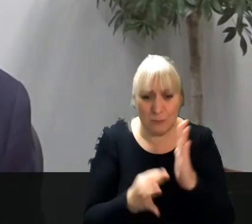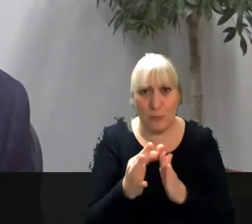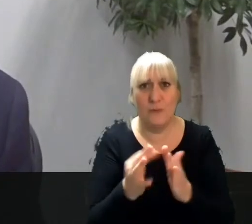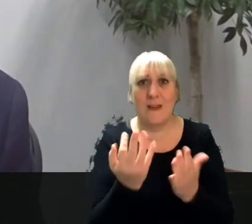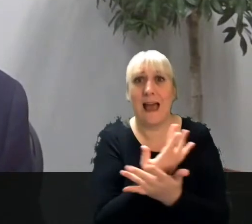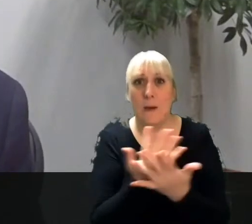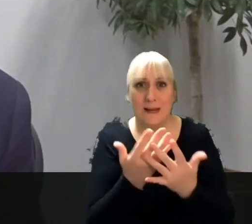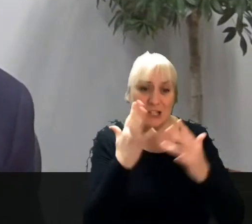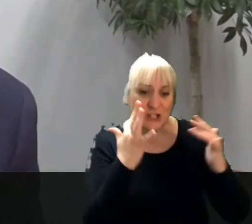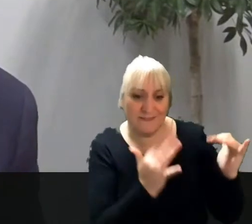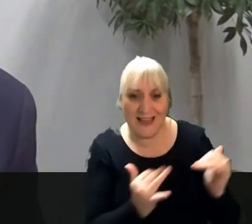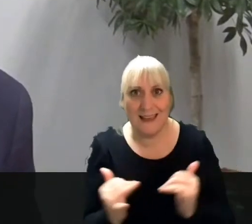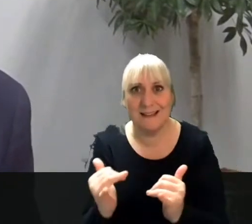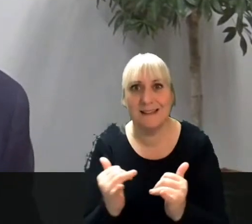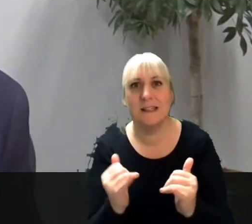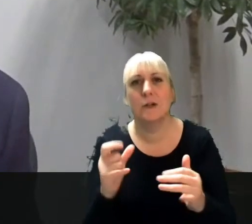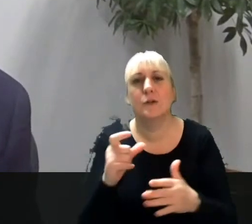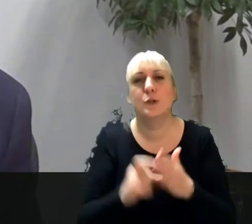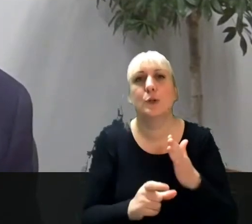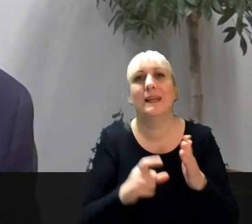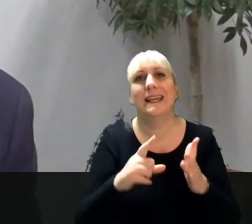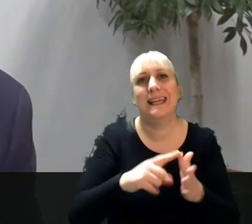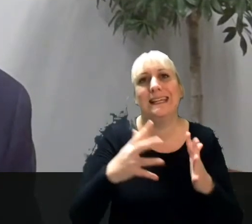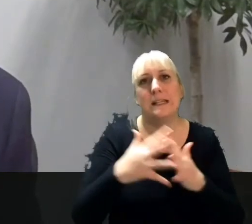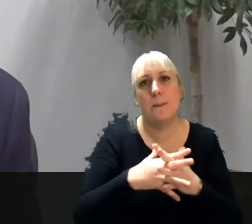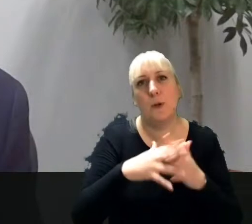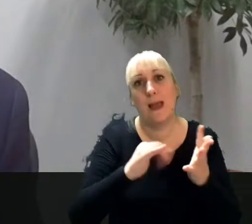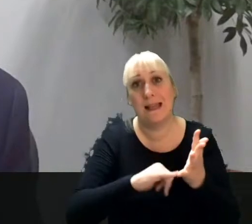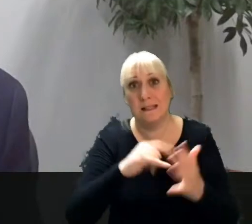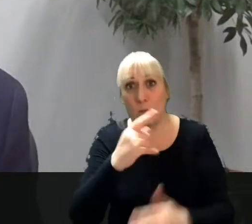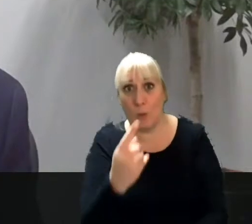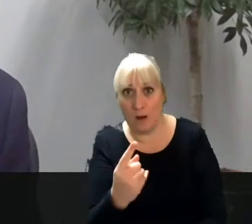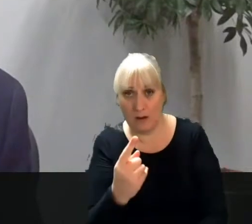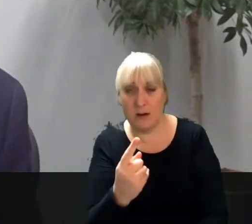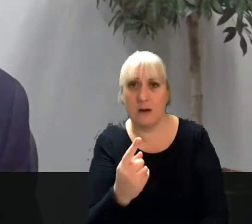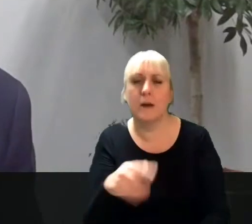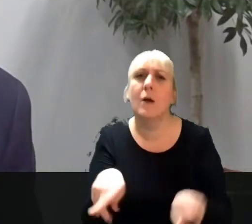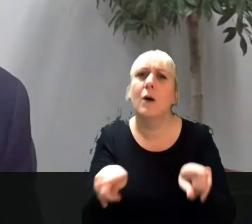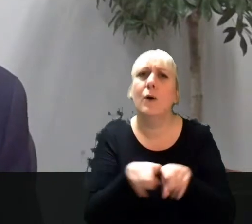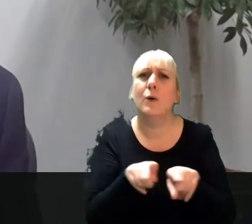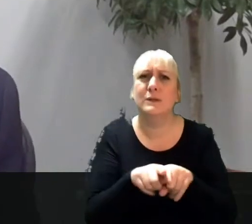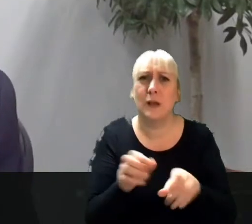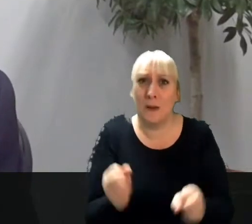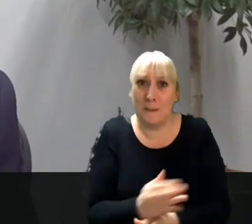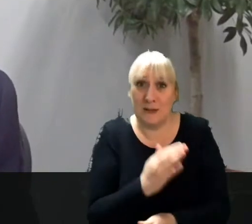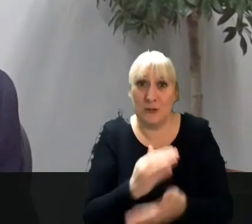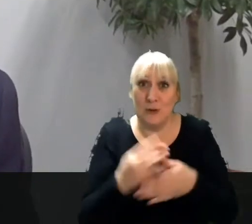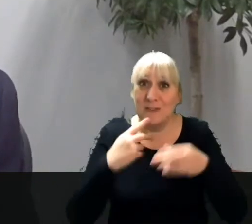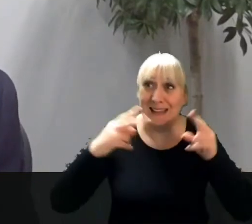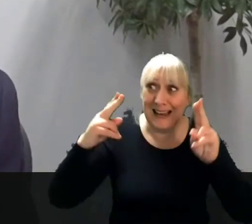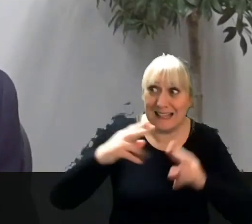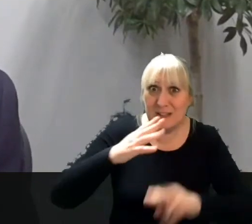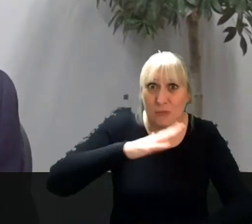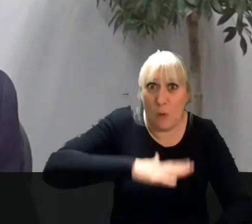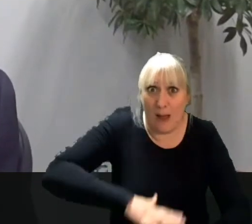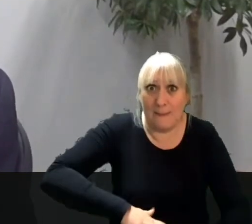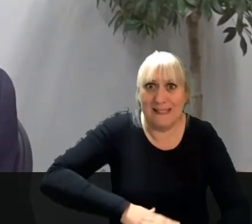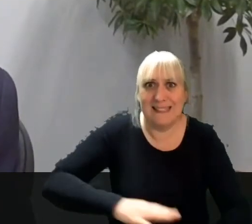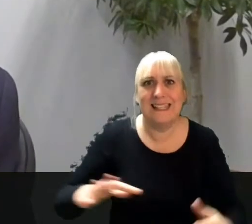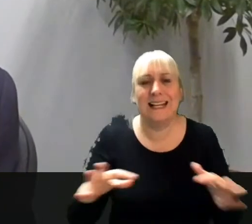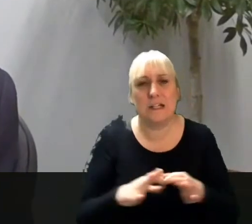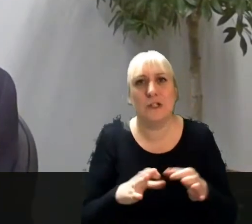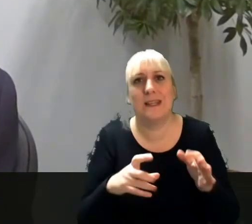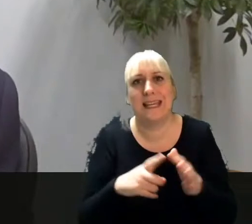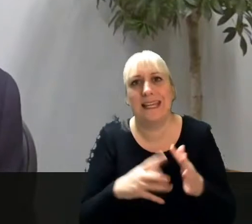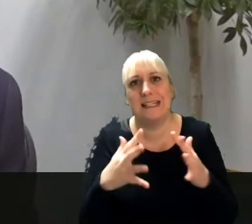do EWS1, giving them indemnity from the government, but also making sure there are less requirements on the EWS1 forms,